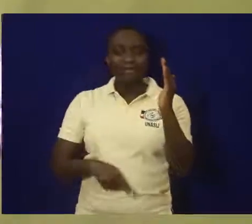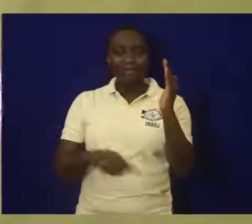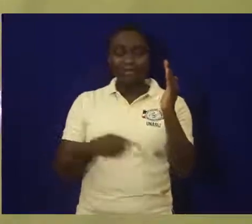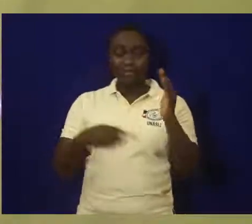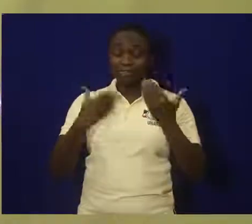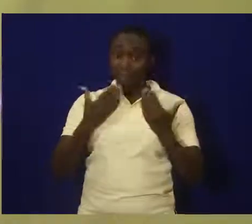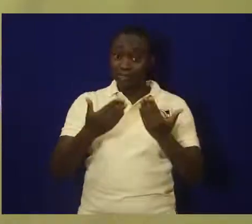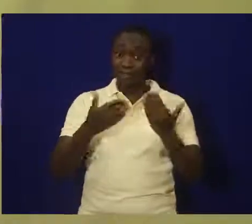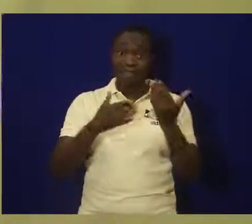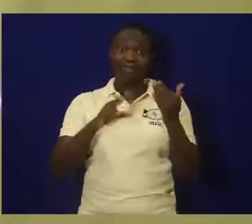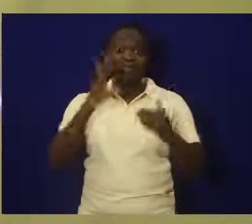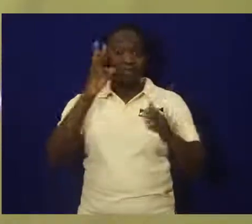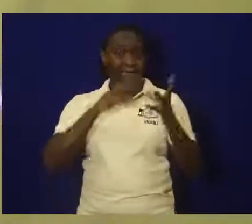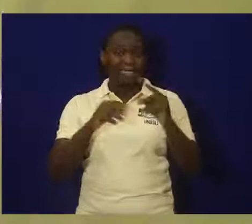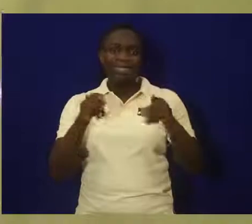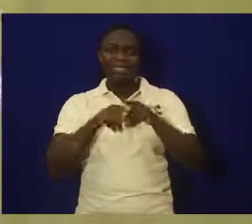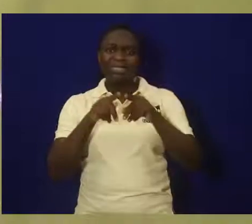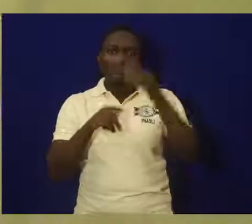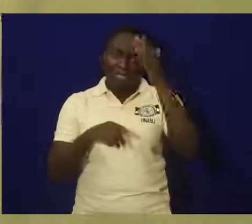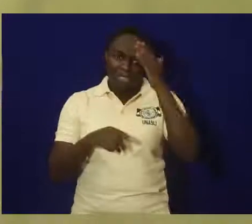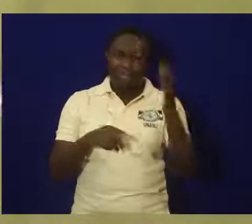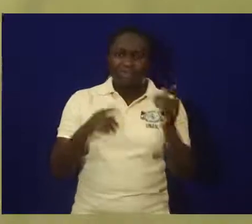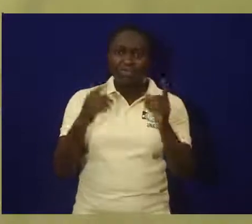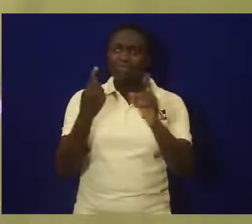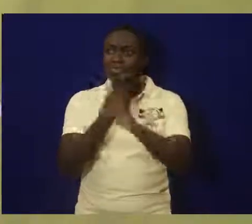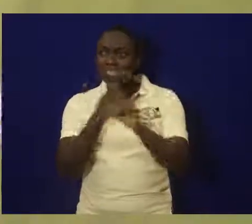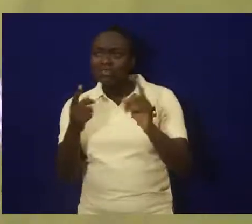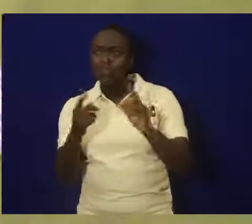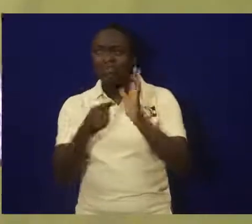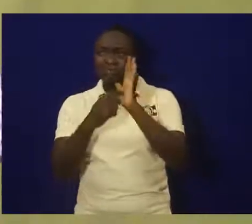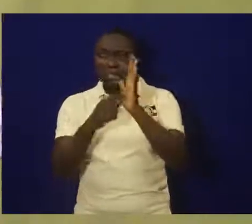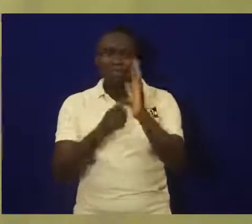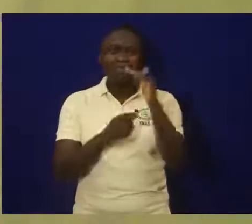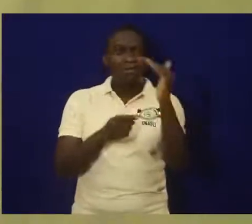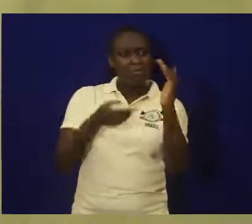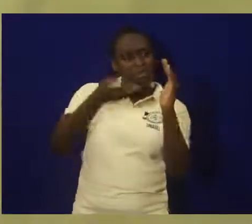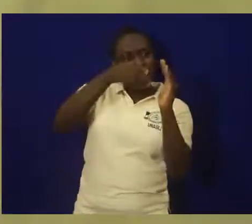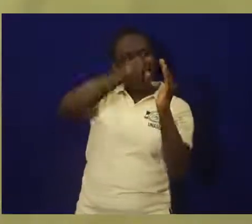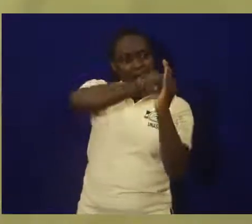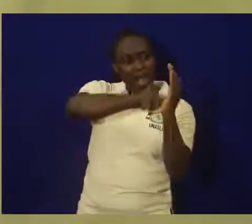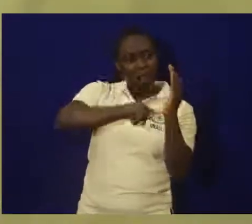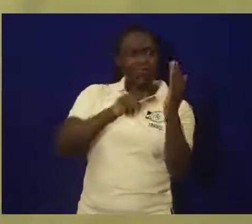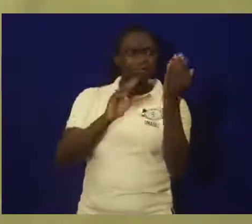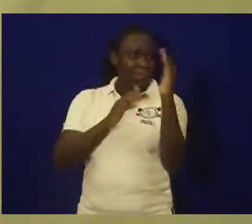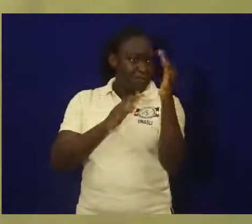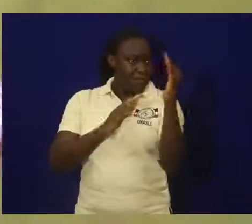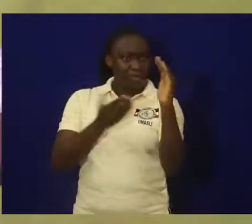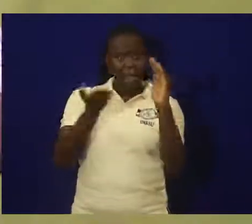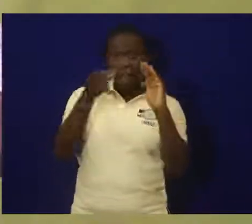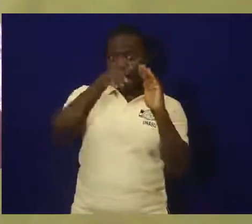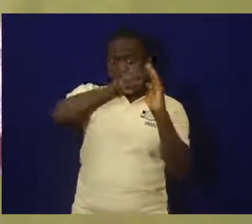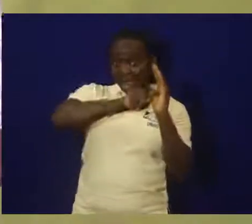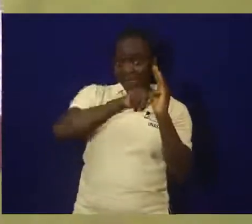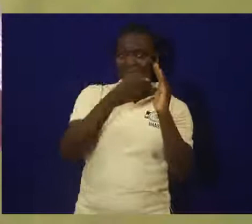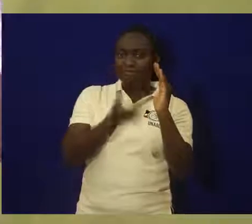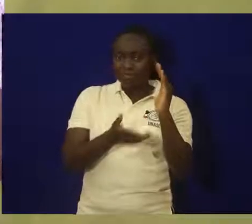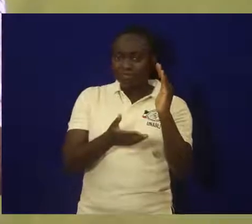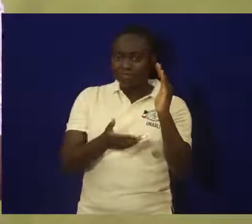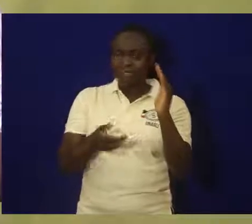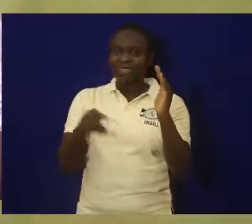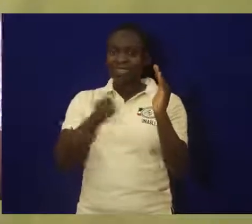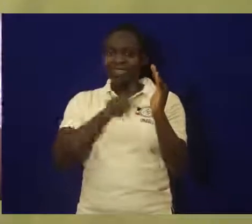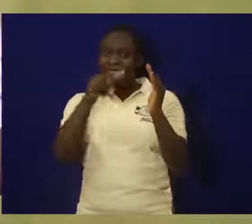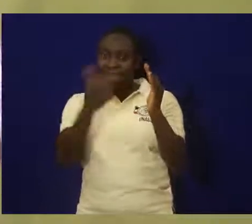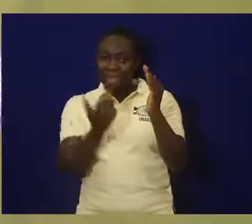We shall identify the types of curved mirrors, I repeat. We shall also identify